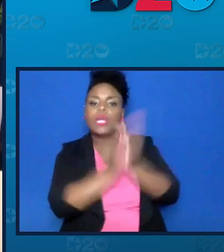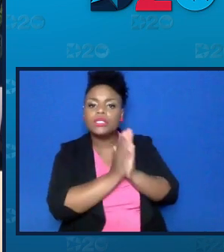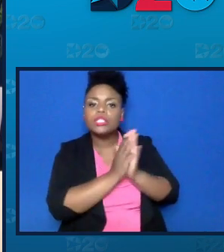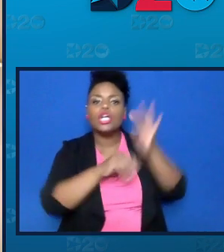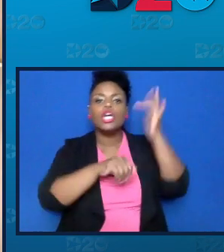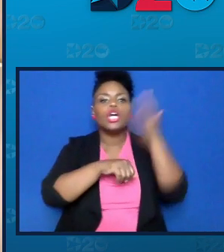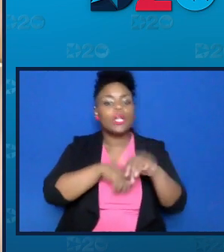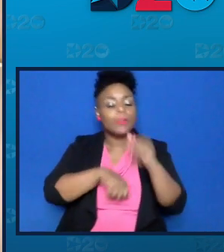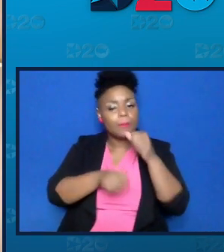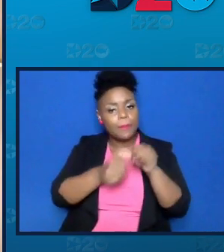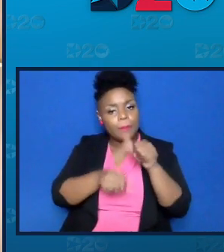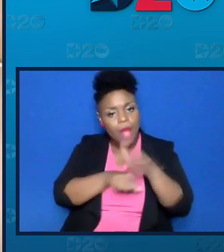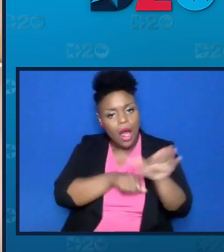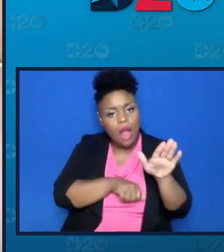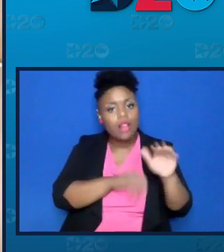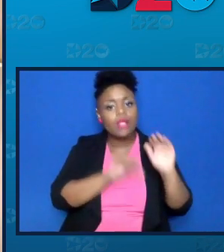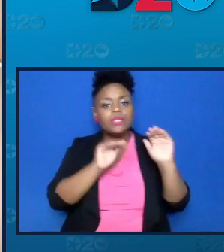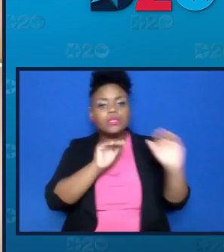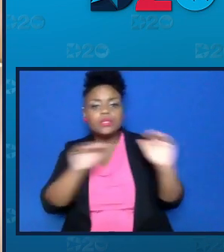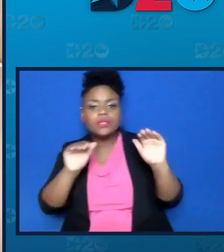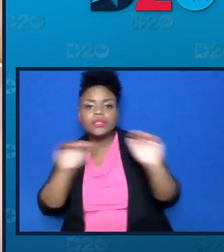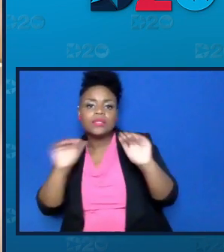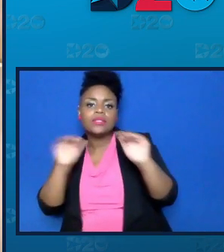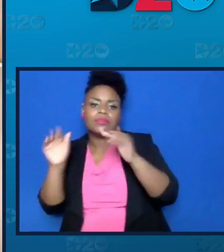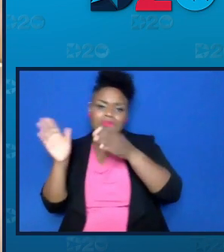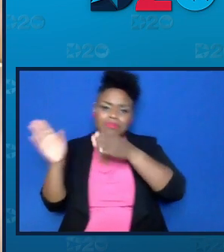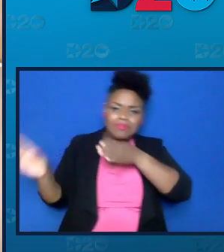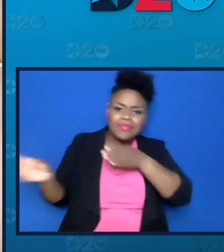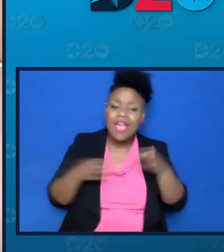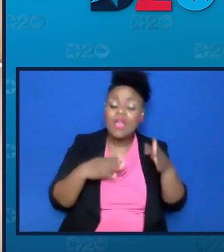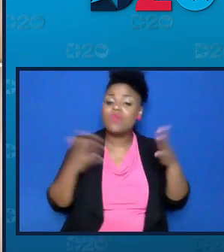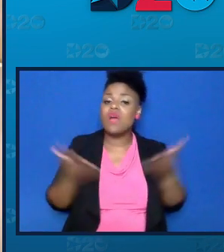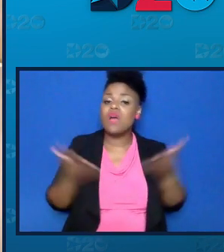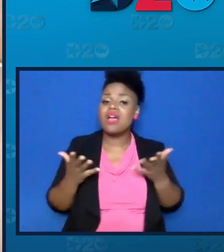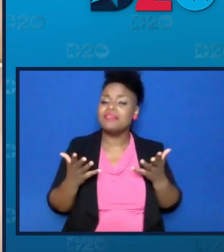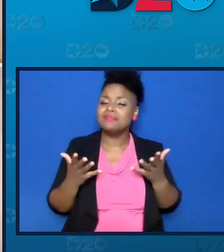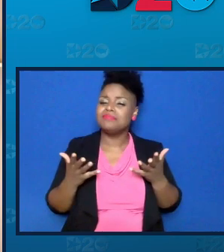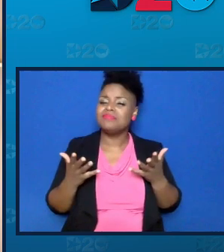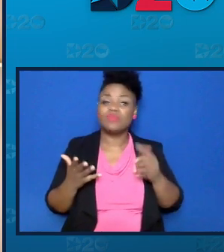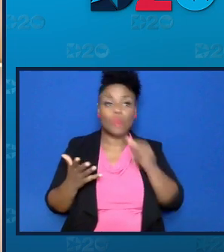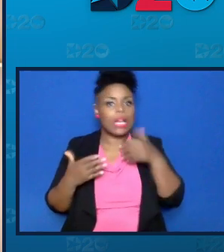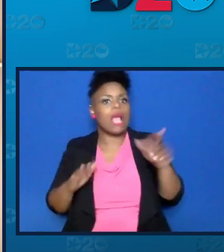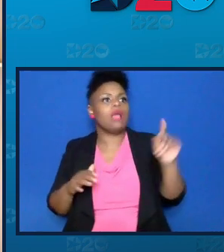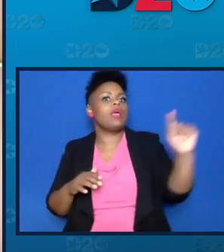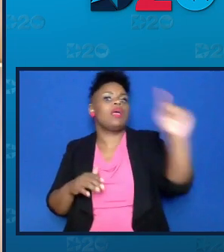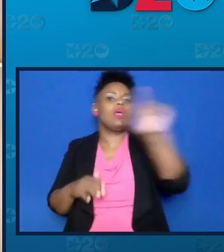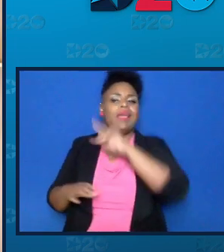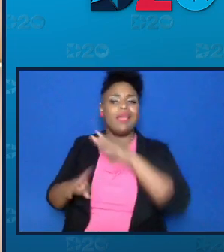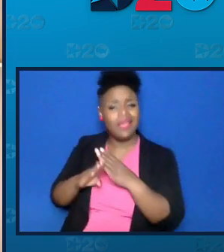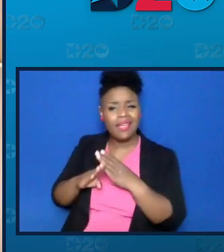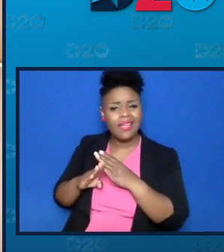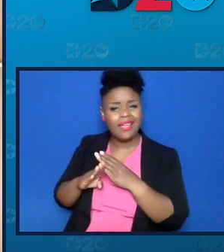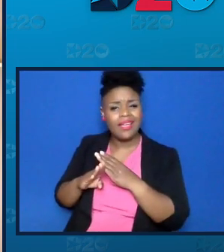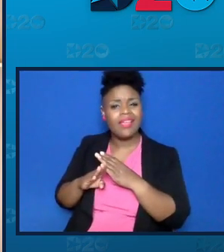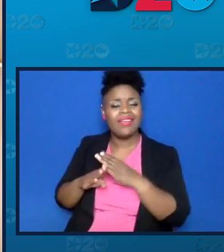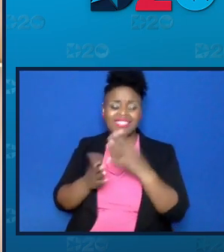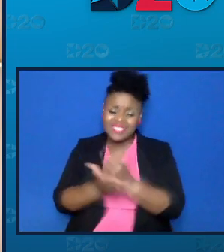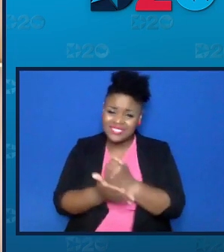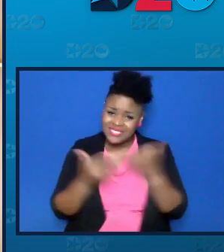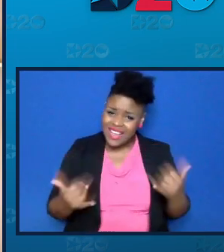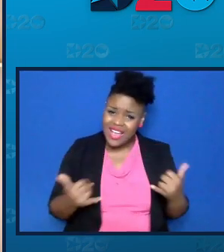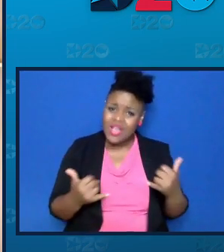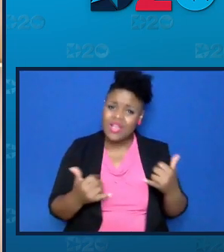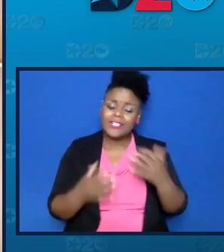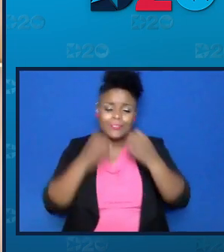to vote. Don't let anyone keep you from exercising your most sacred right. Make your plan to